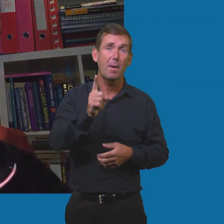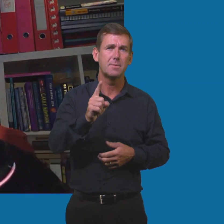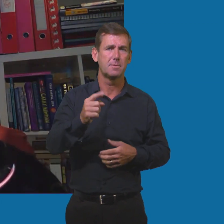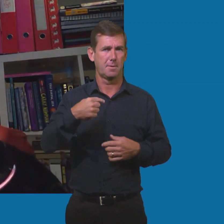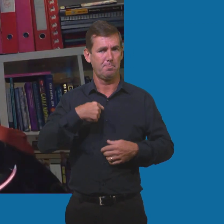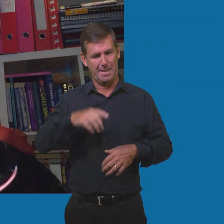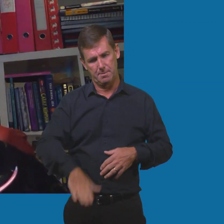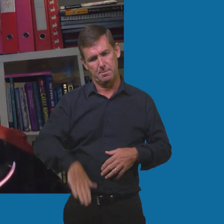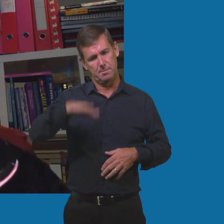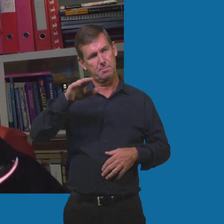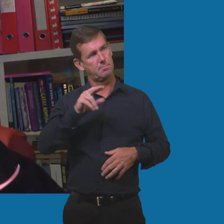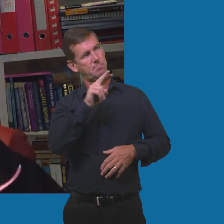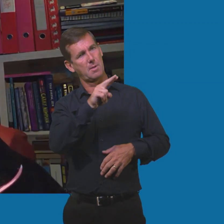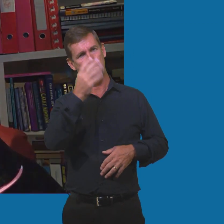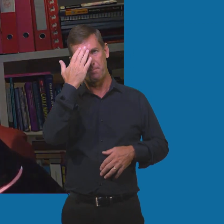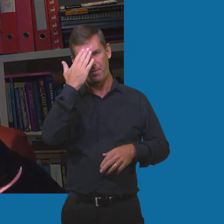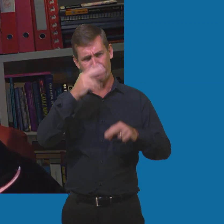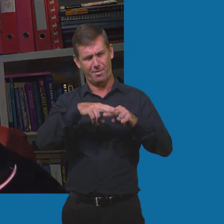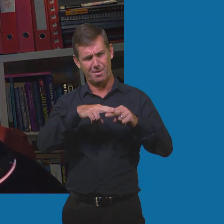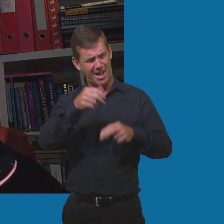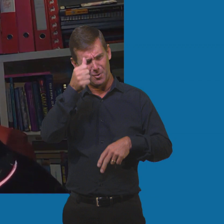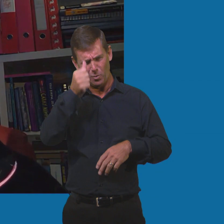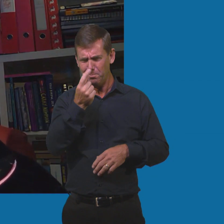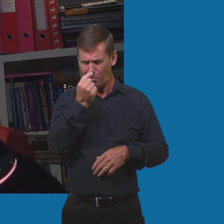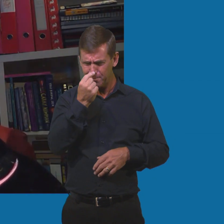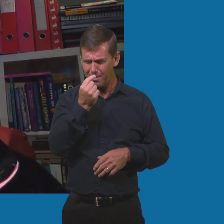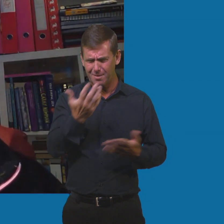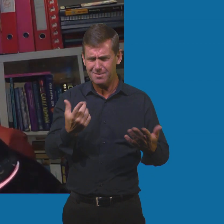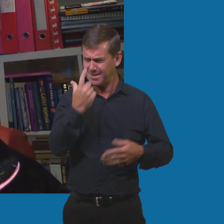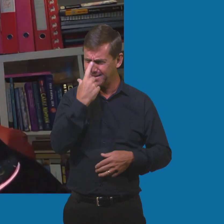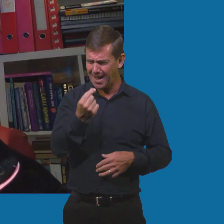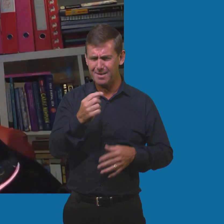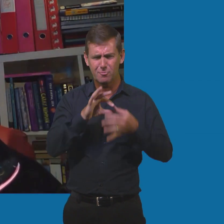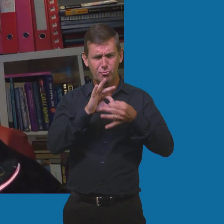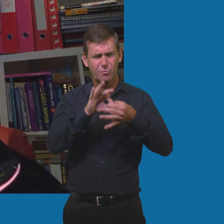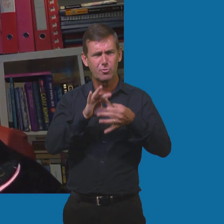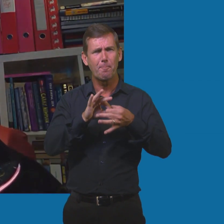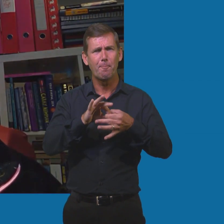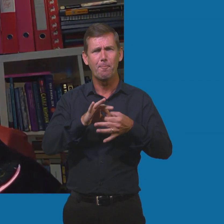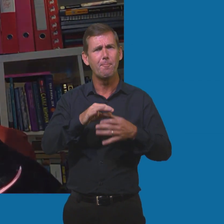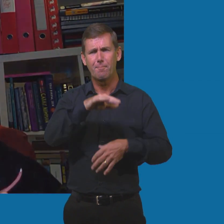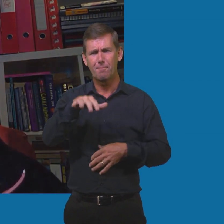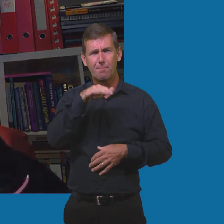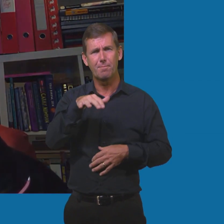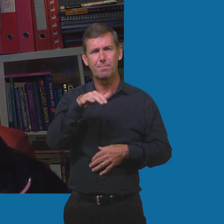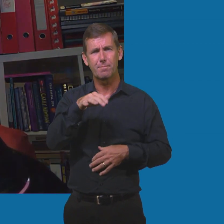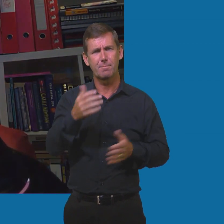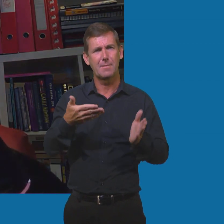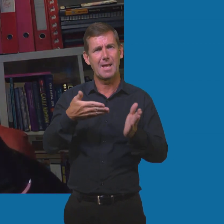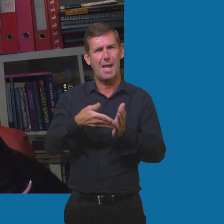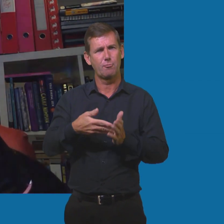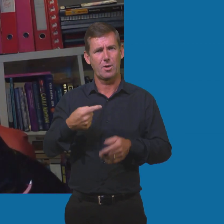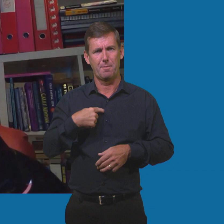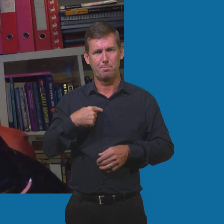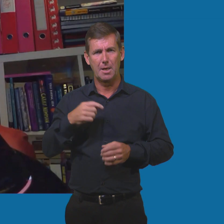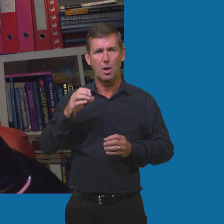model type experience with my parents, I knew that it was possible, right? I also kind of dealt with the fact that I'm a very Googleable